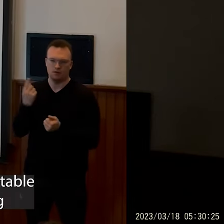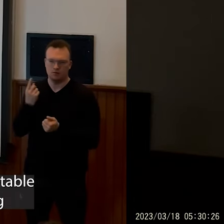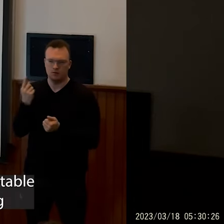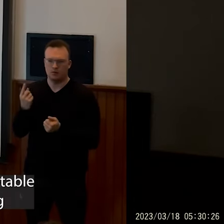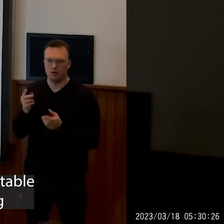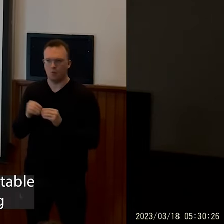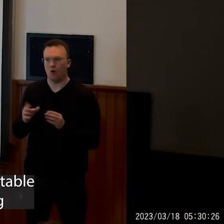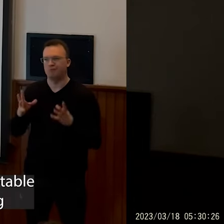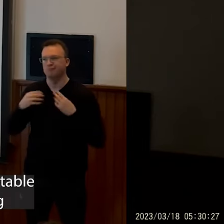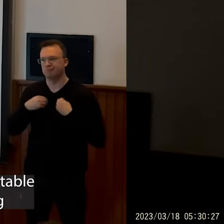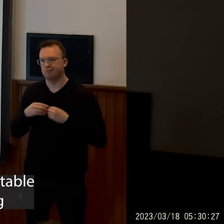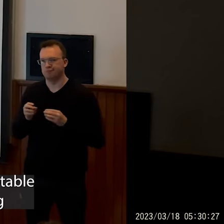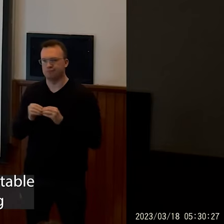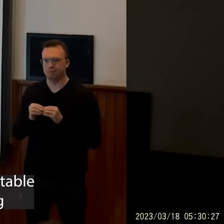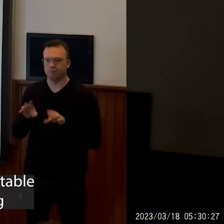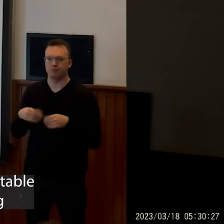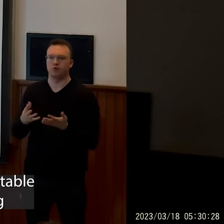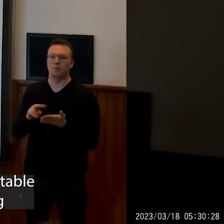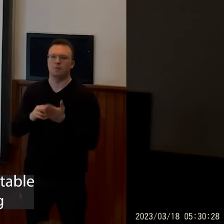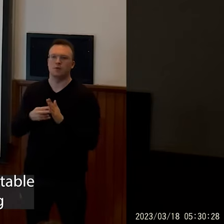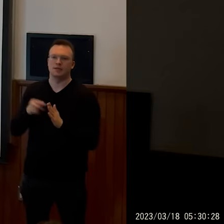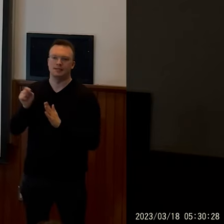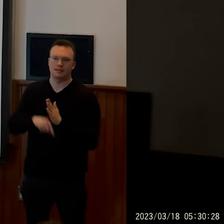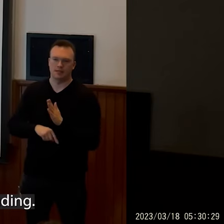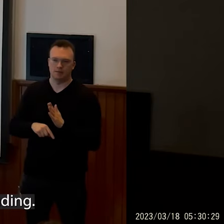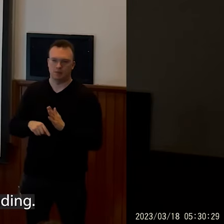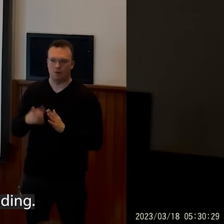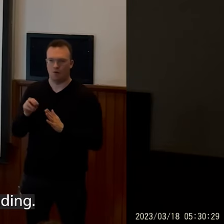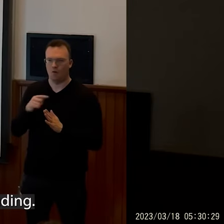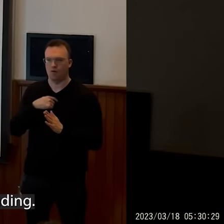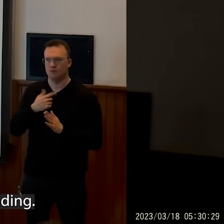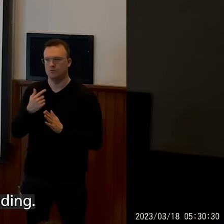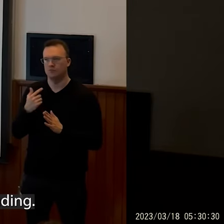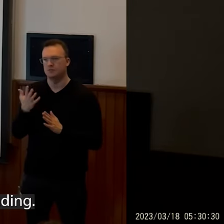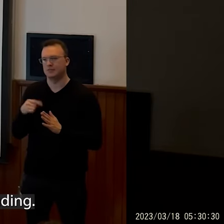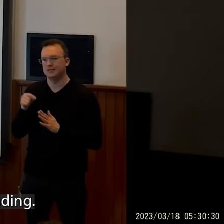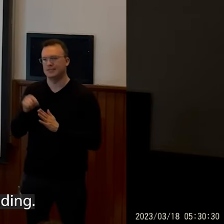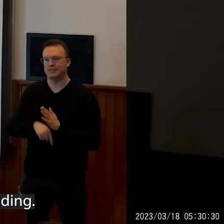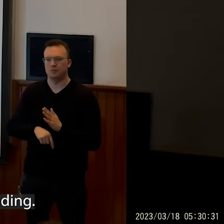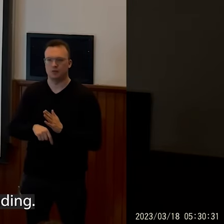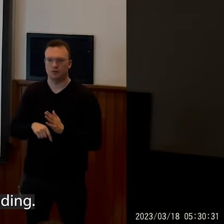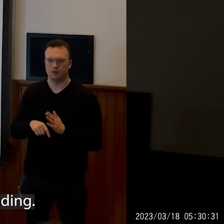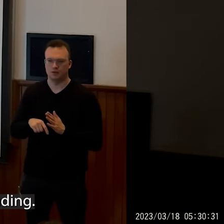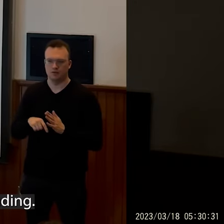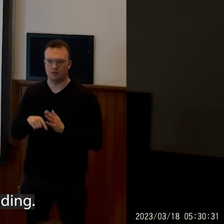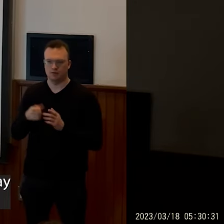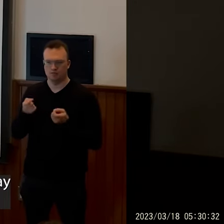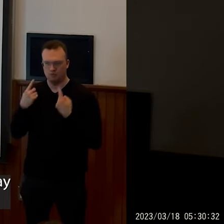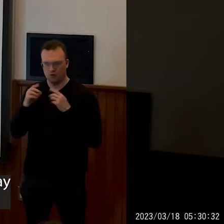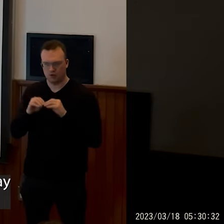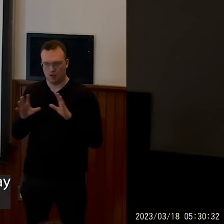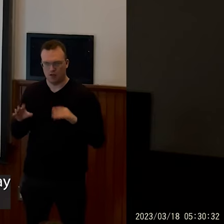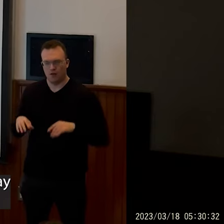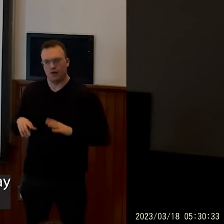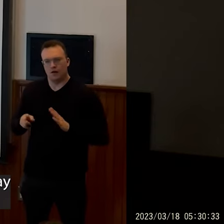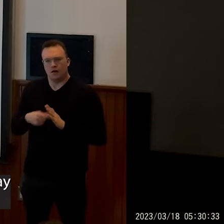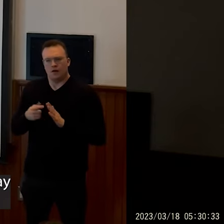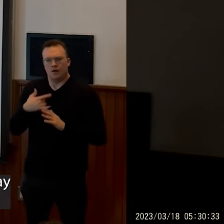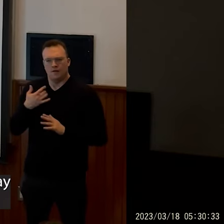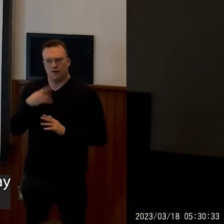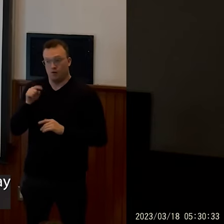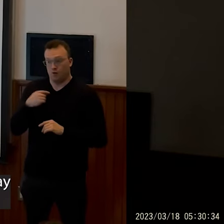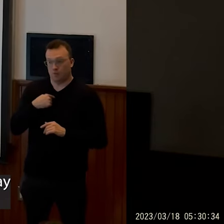more acceptable or to give it some kind of meaning or some kind of a deeper understanding. Sometimes I think for